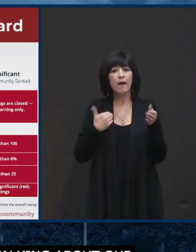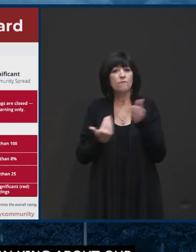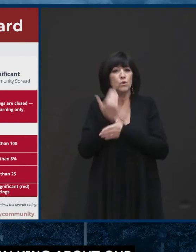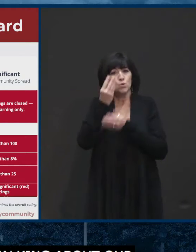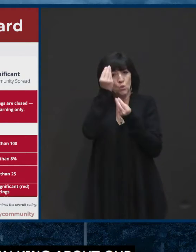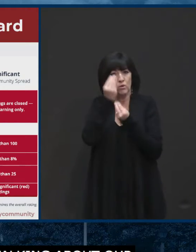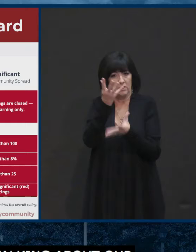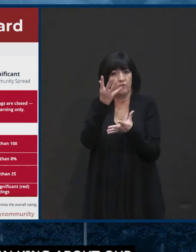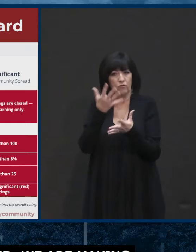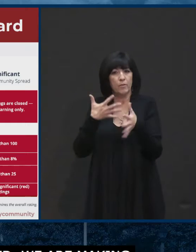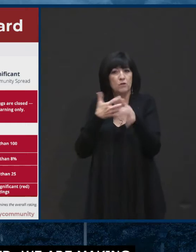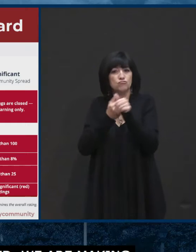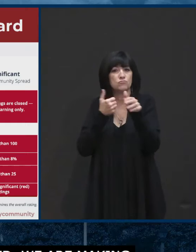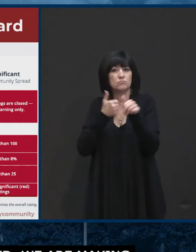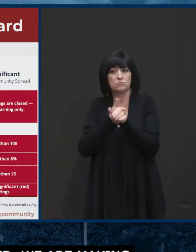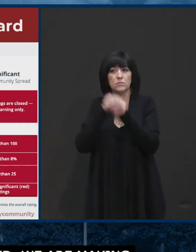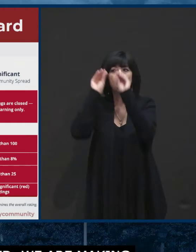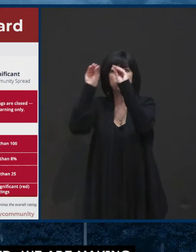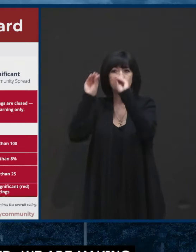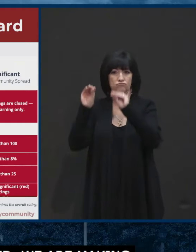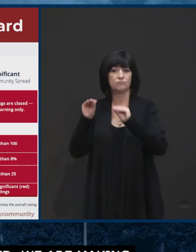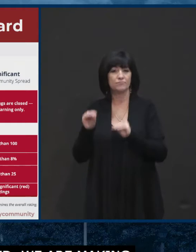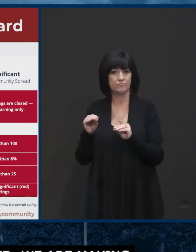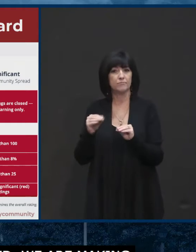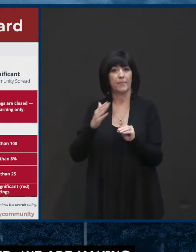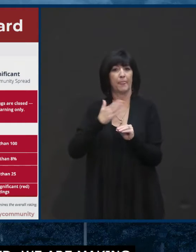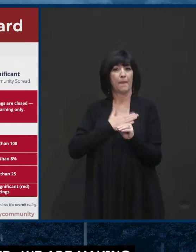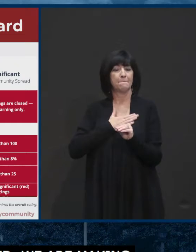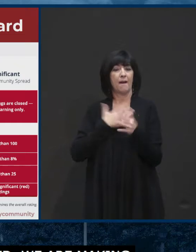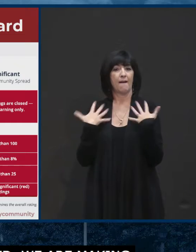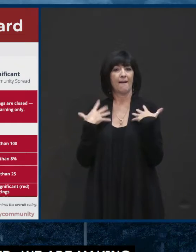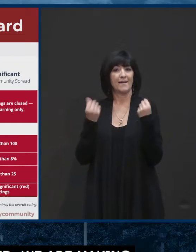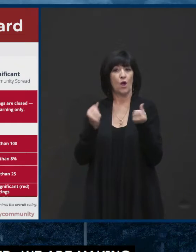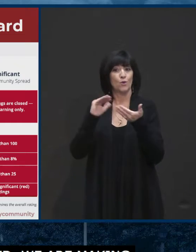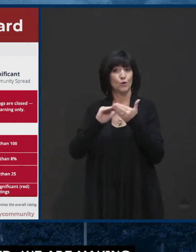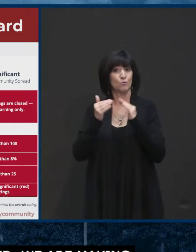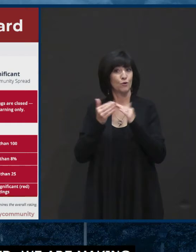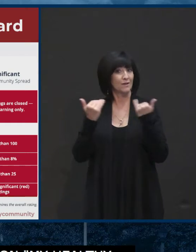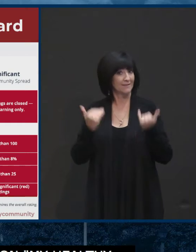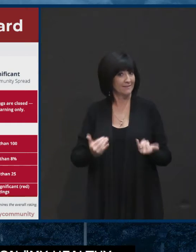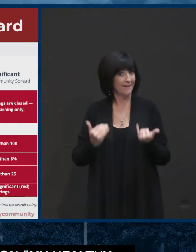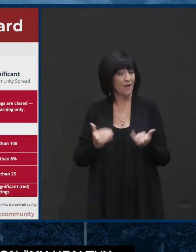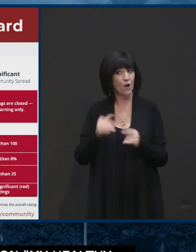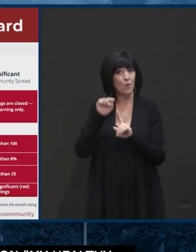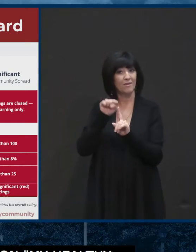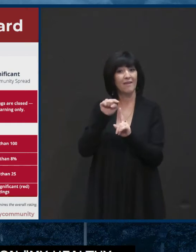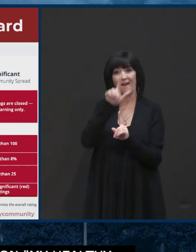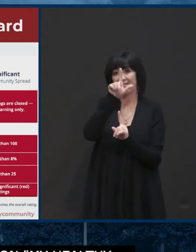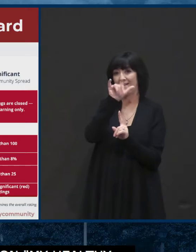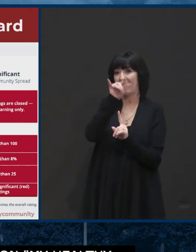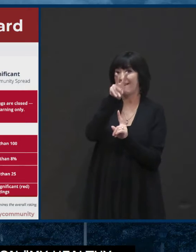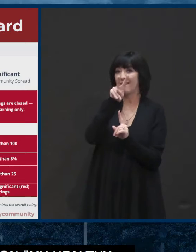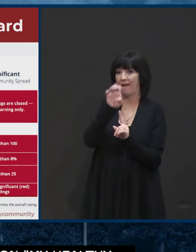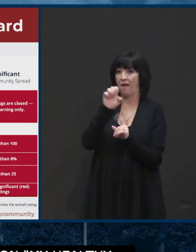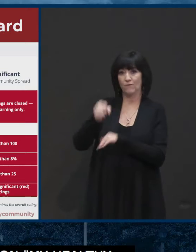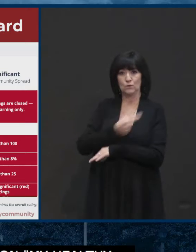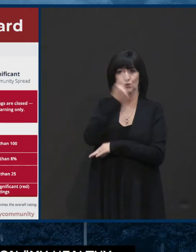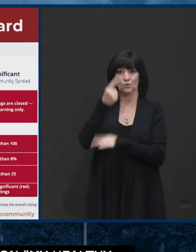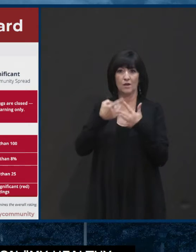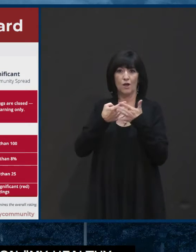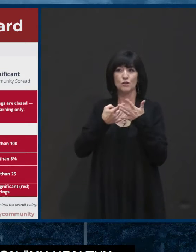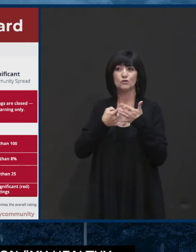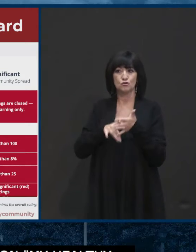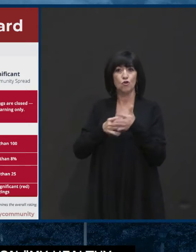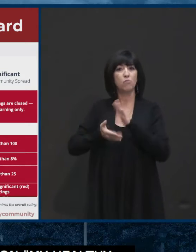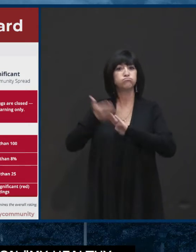Healthy Community, which is now live today. When you look at it, at